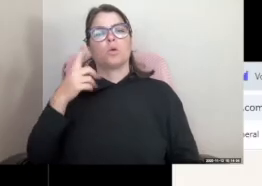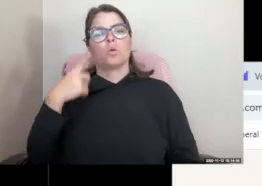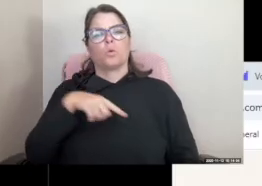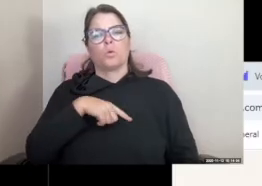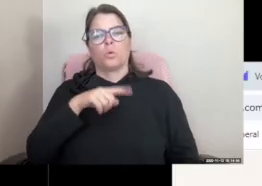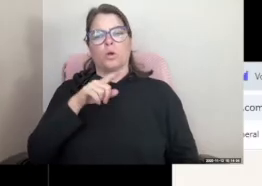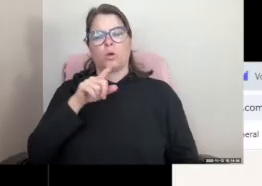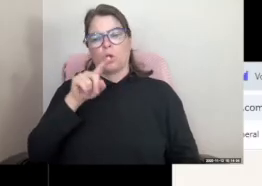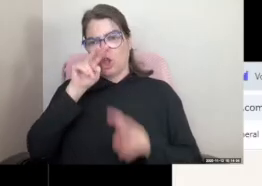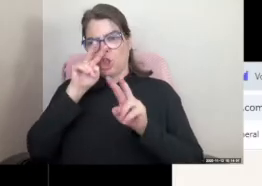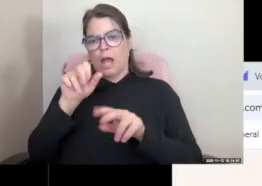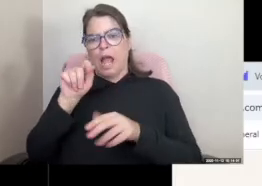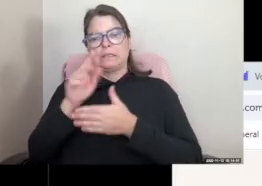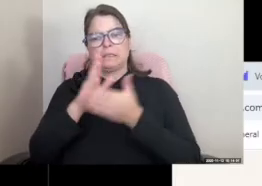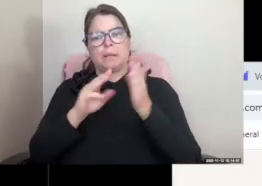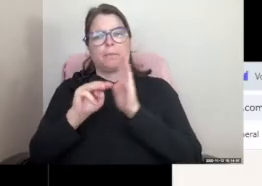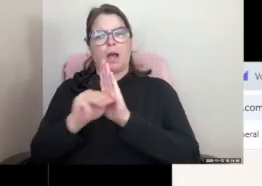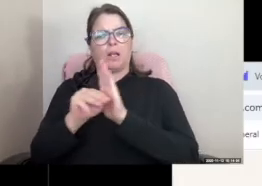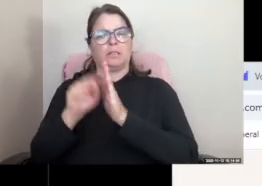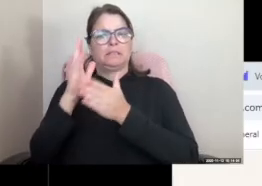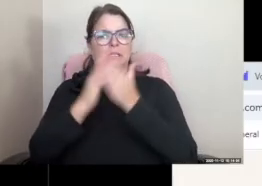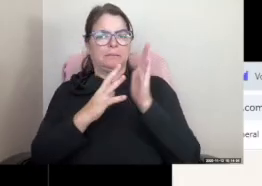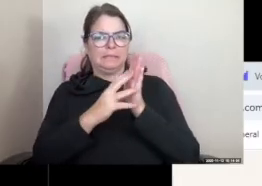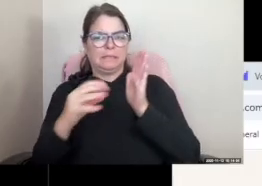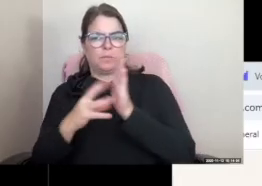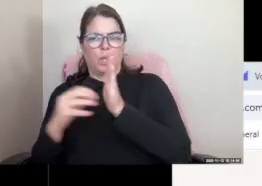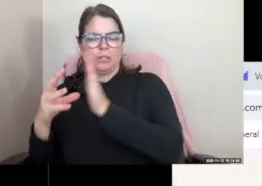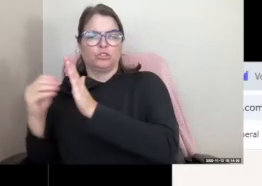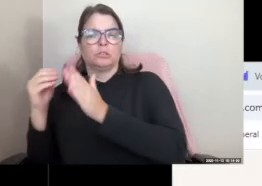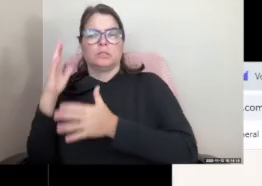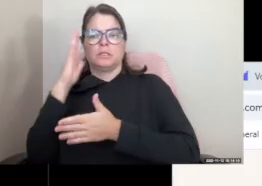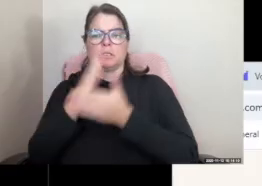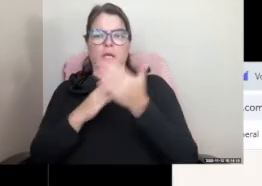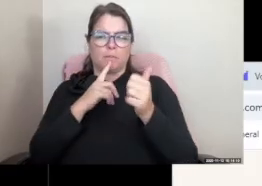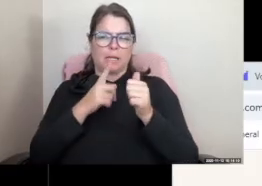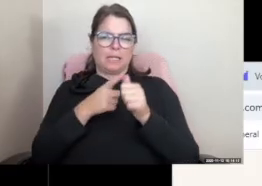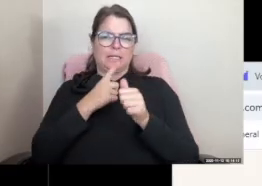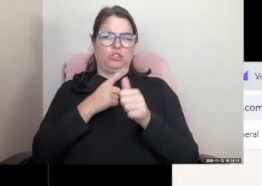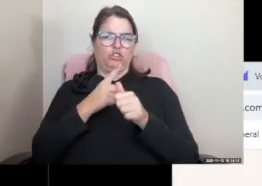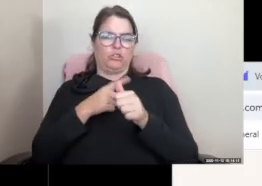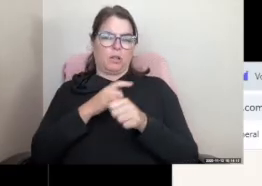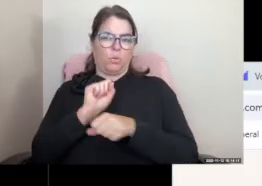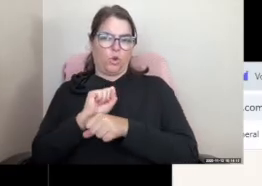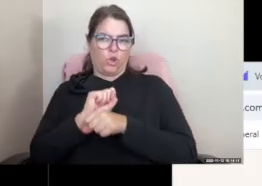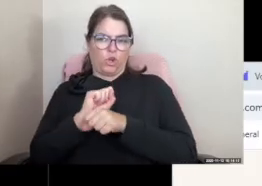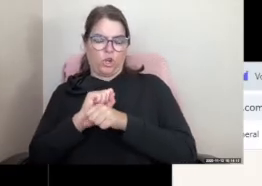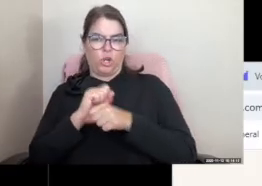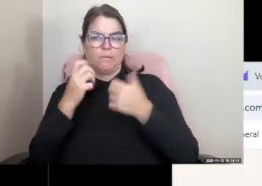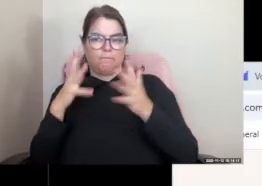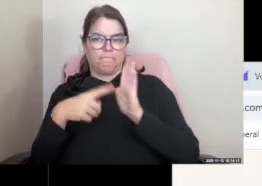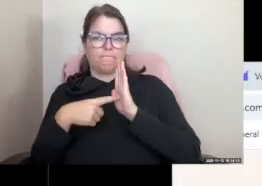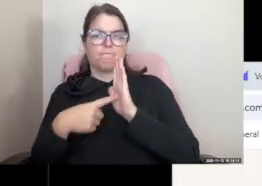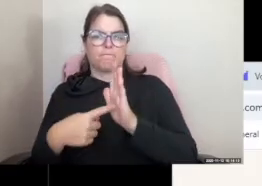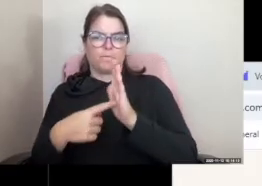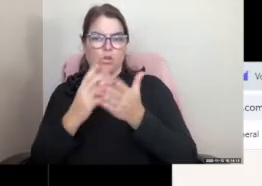batteries using a motor genset that's putting out 600 to 800 volts, and it would charge your battery